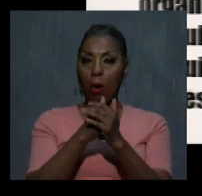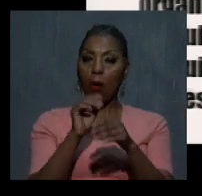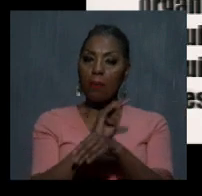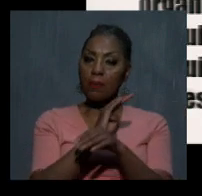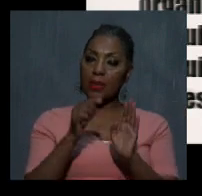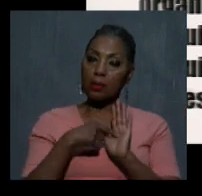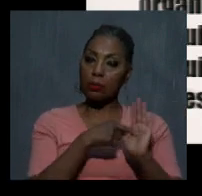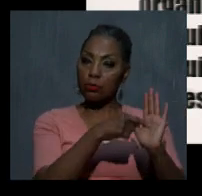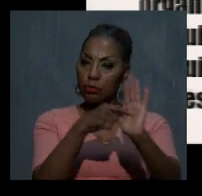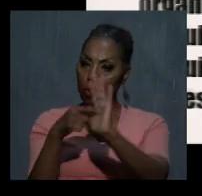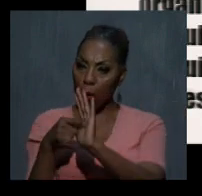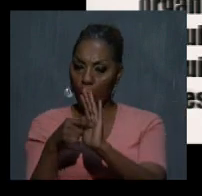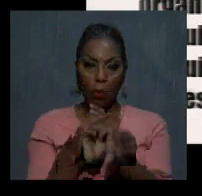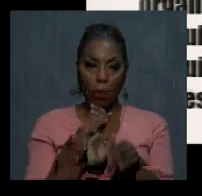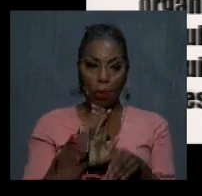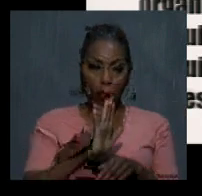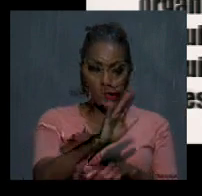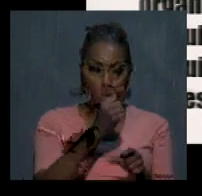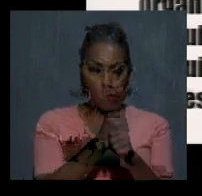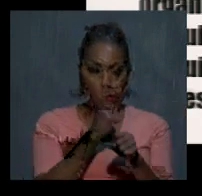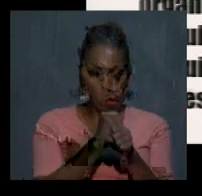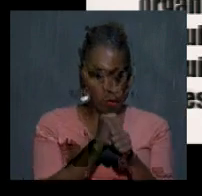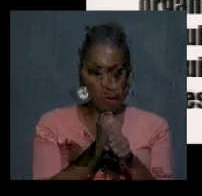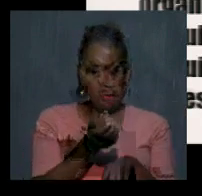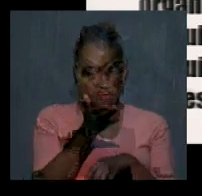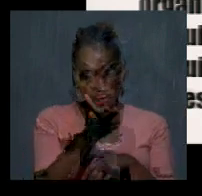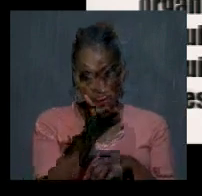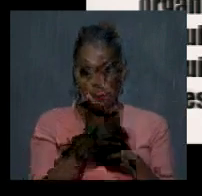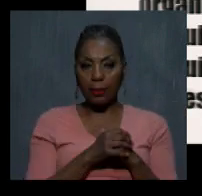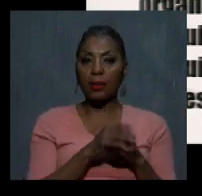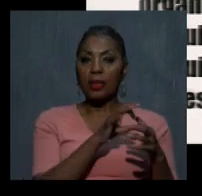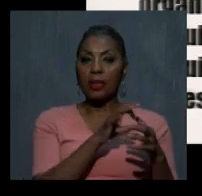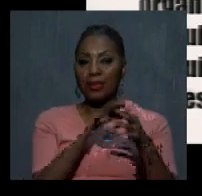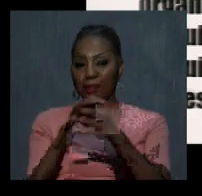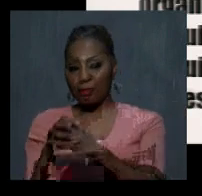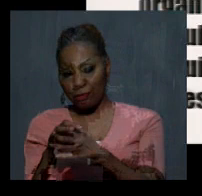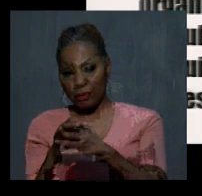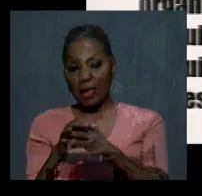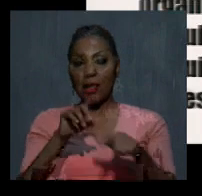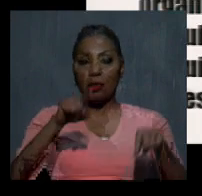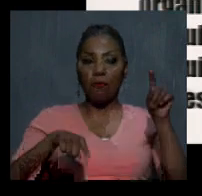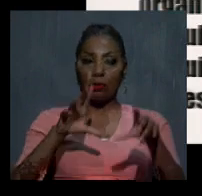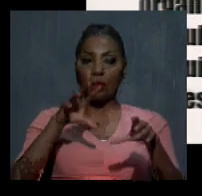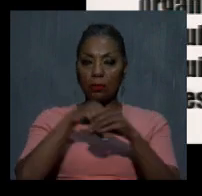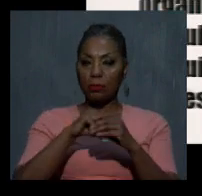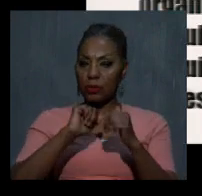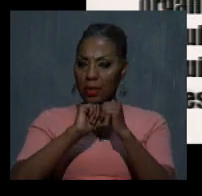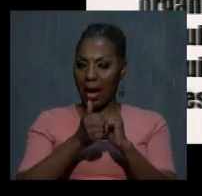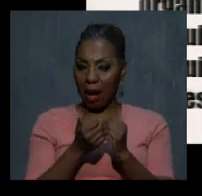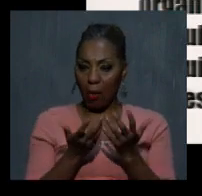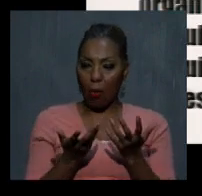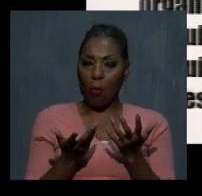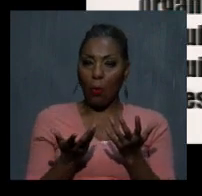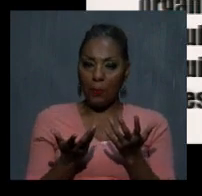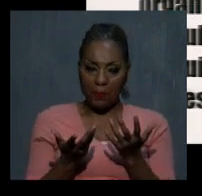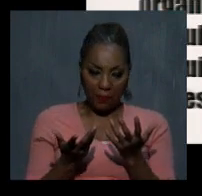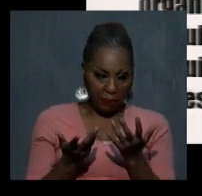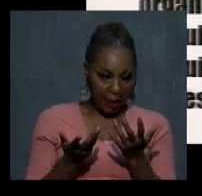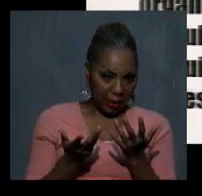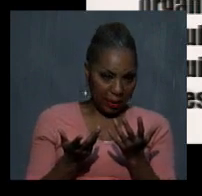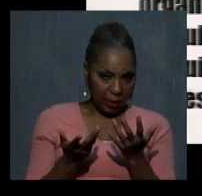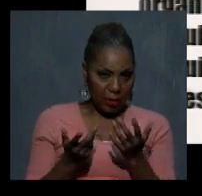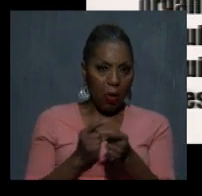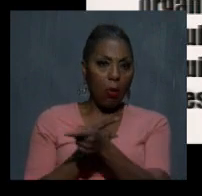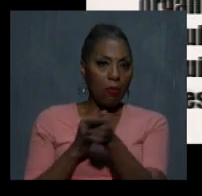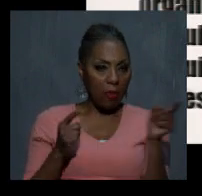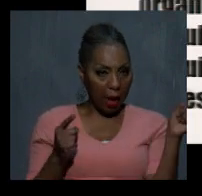to show this work that they're doing in terms of inclusion, how fast